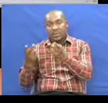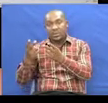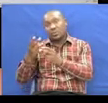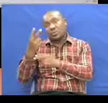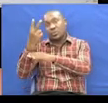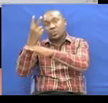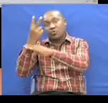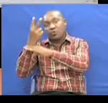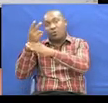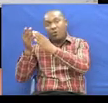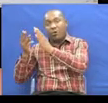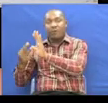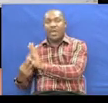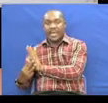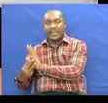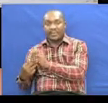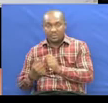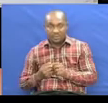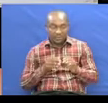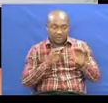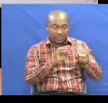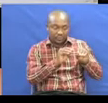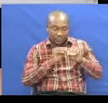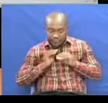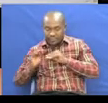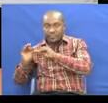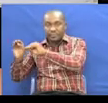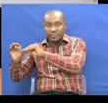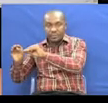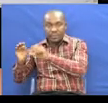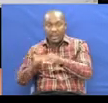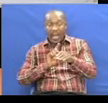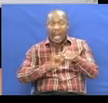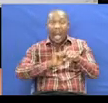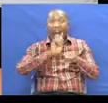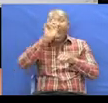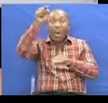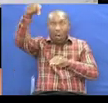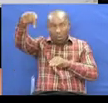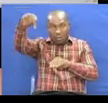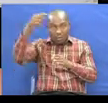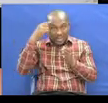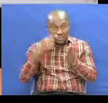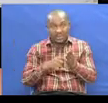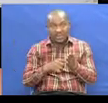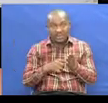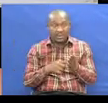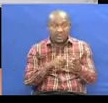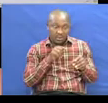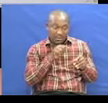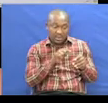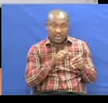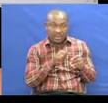2/8. So we are shifting this to another side. This arrow means this 1/8 is moving to another